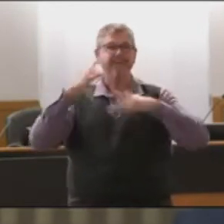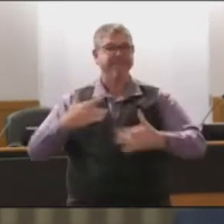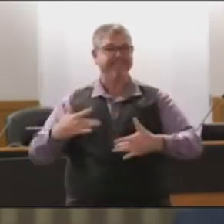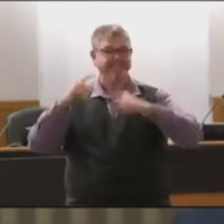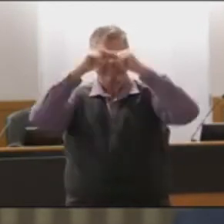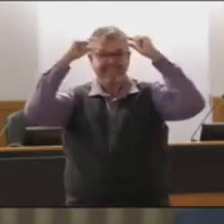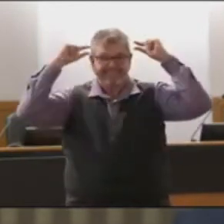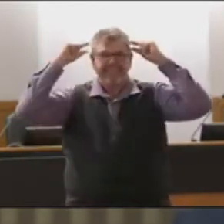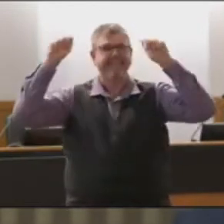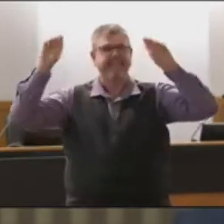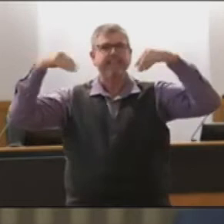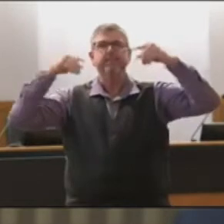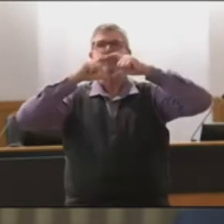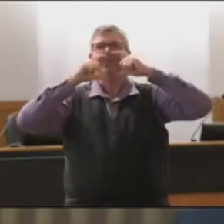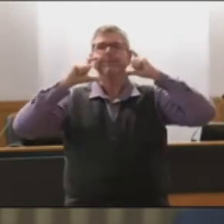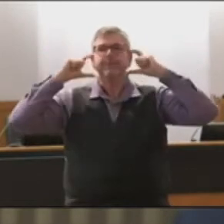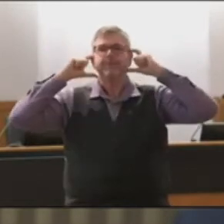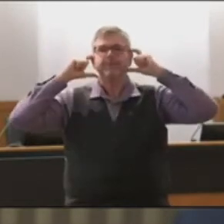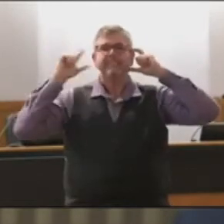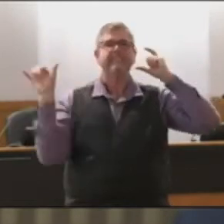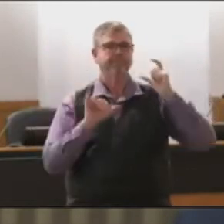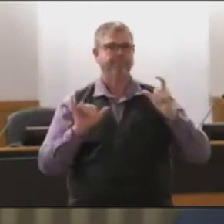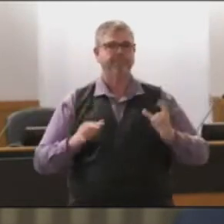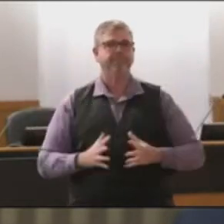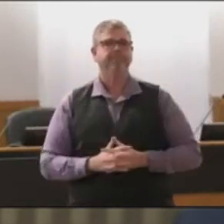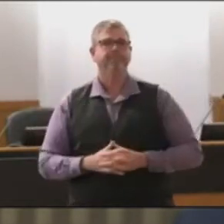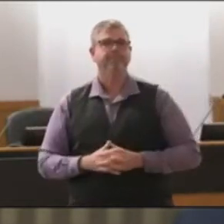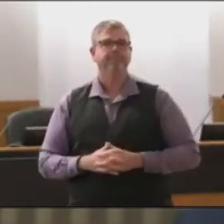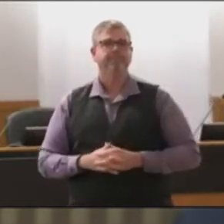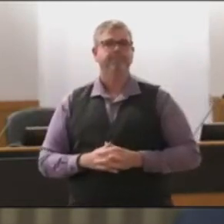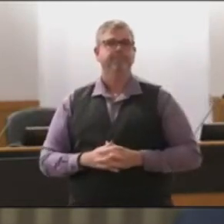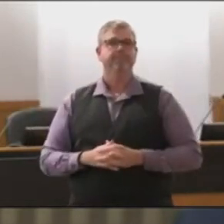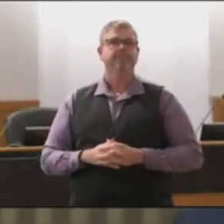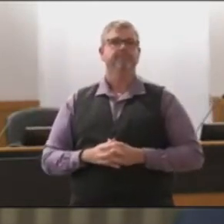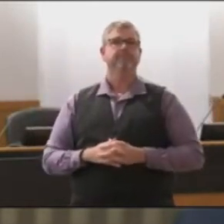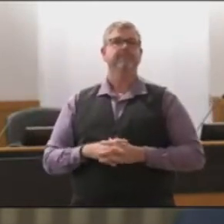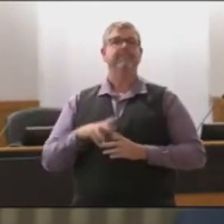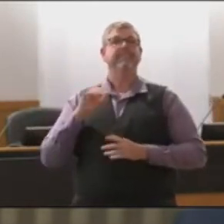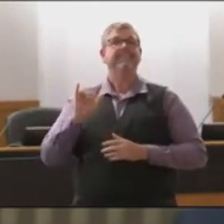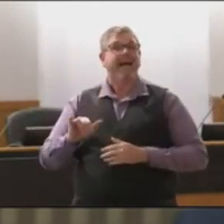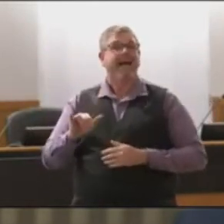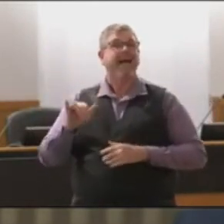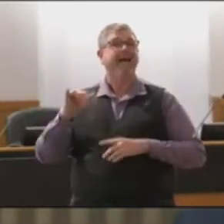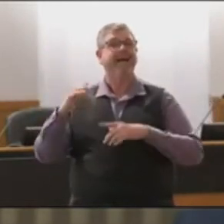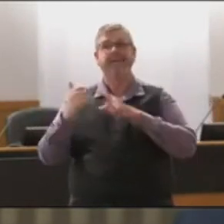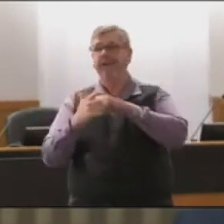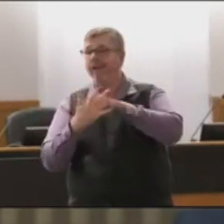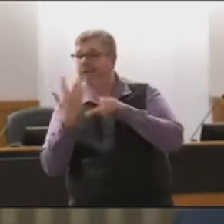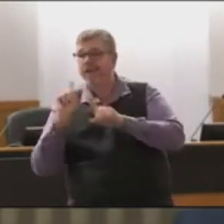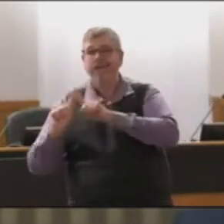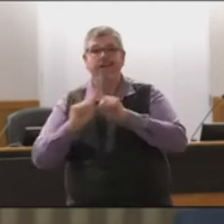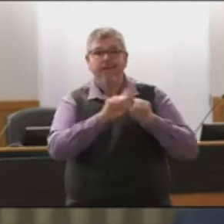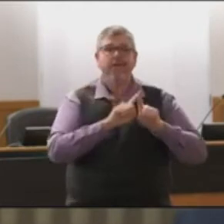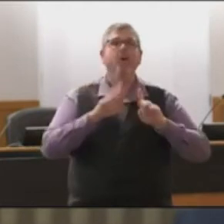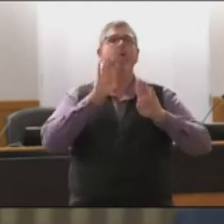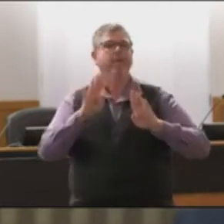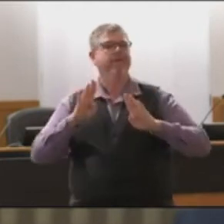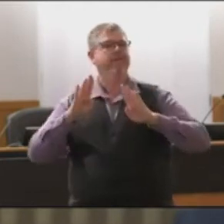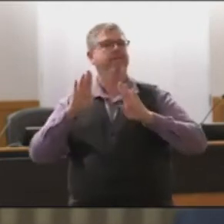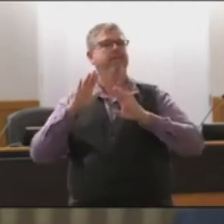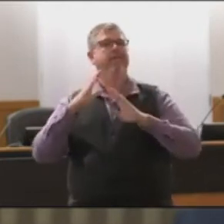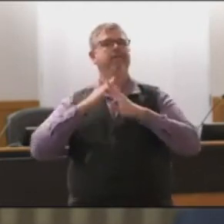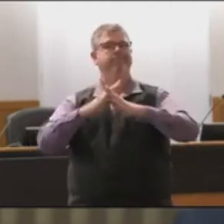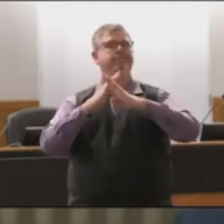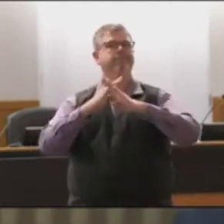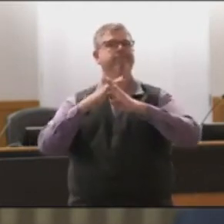to minimize the transmission of droplets in our community. As you are using these face coverings, we encourage you to wash them frequently with